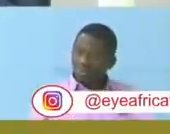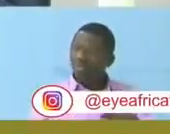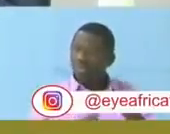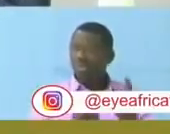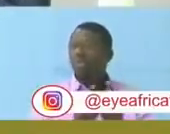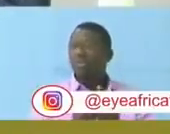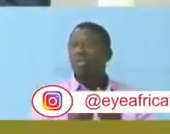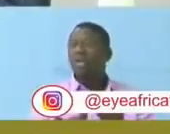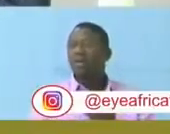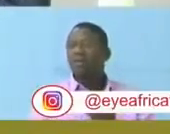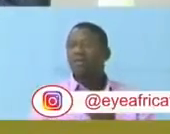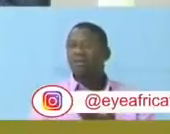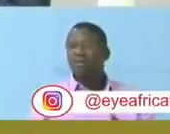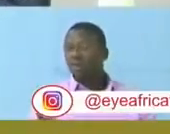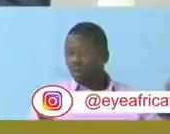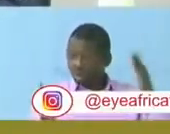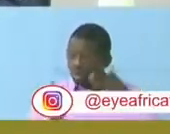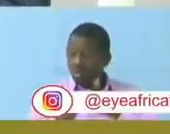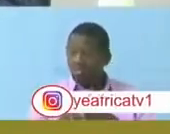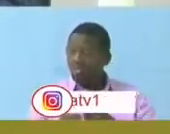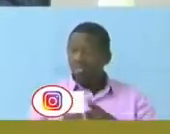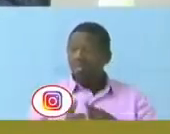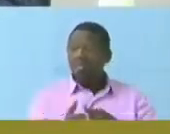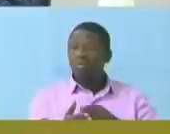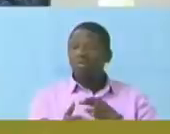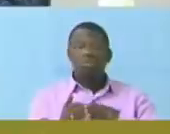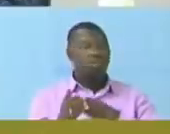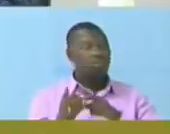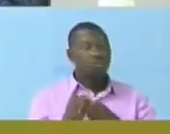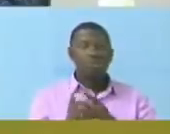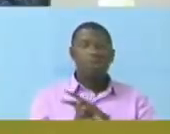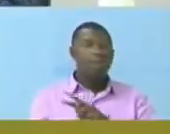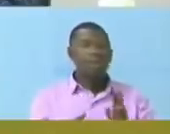It still does not absolve them